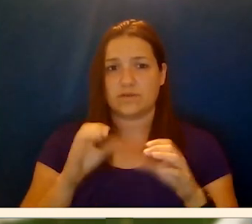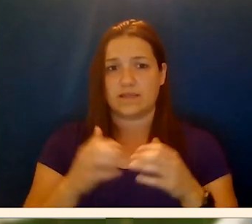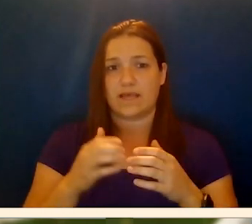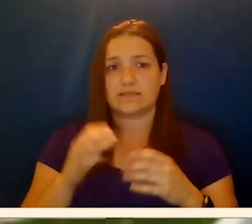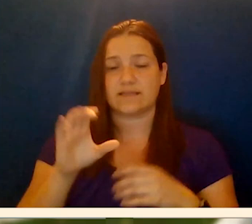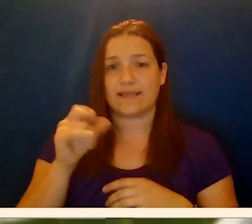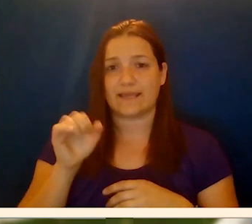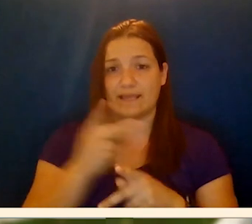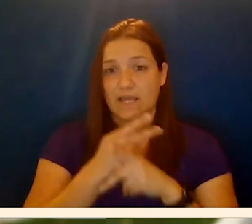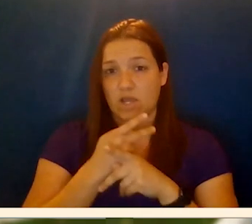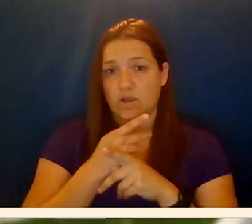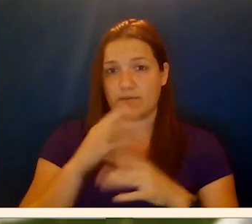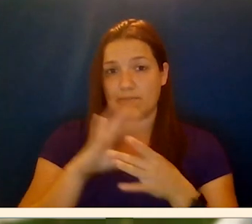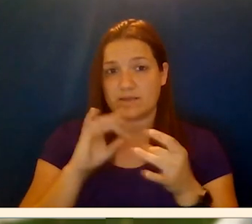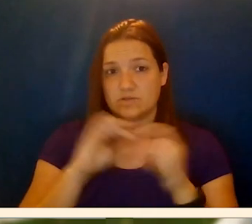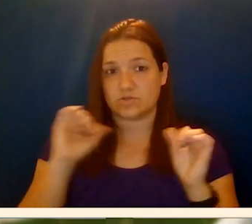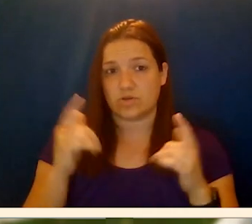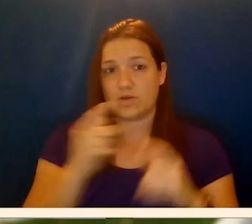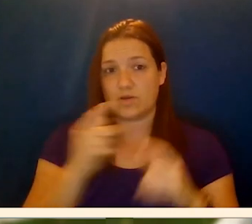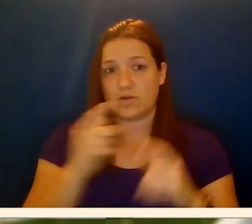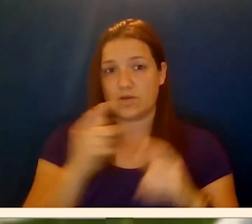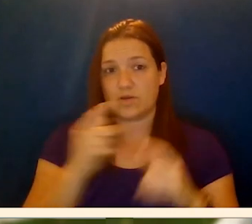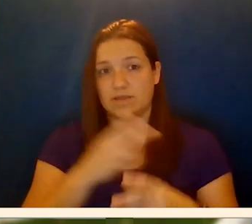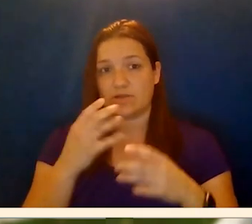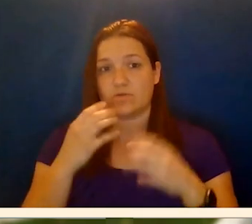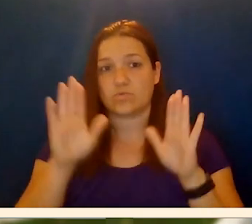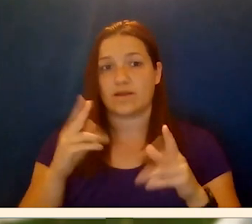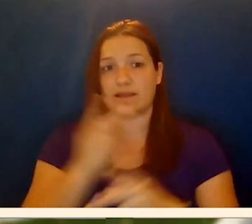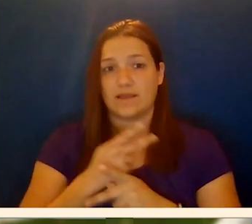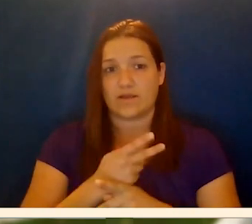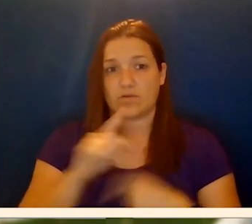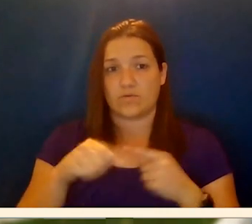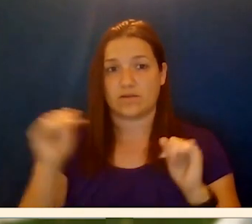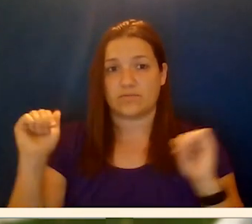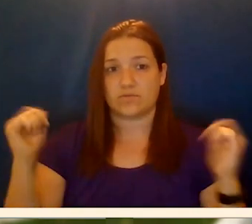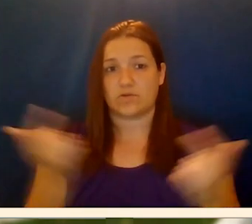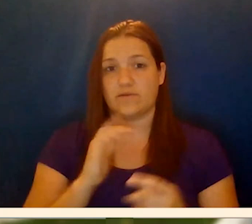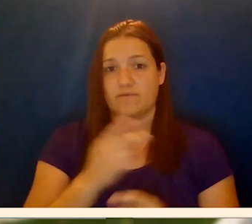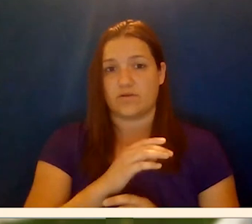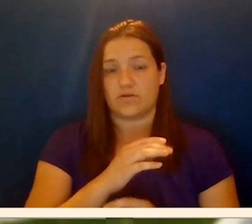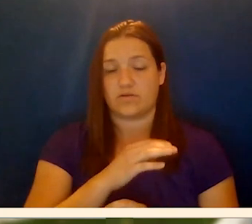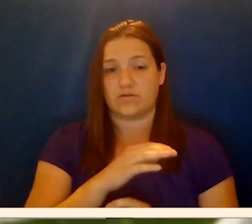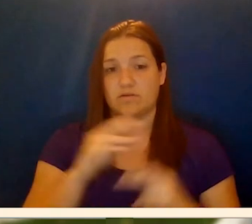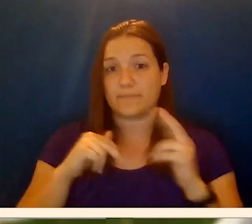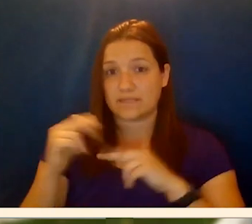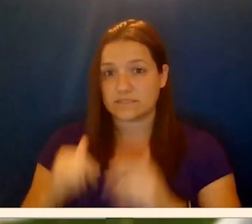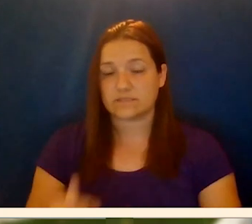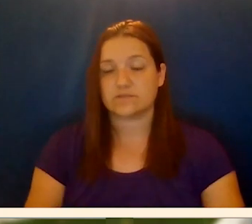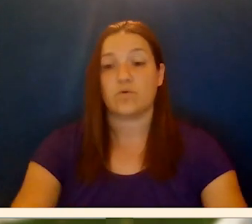all patients are given great care and consideration when they come to all of our facilities? Right. Well,